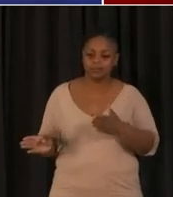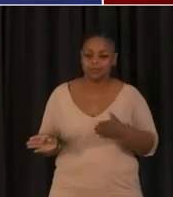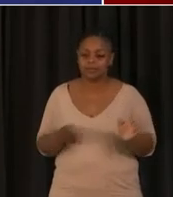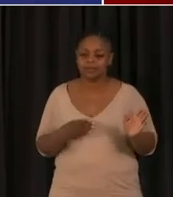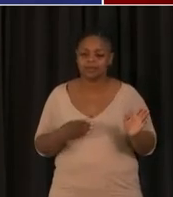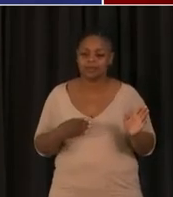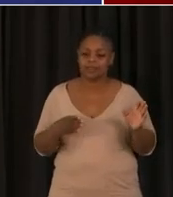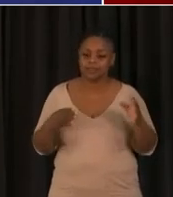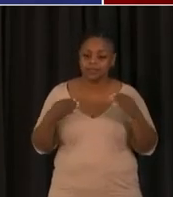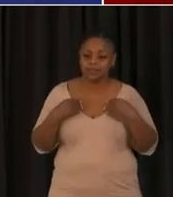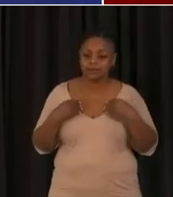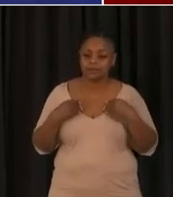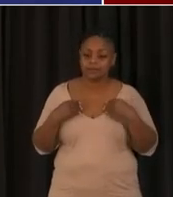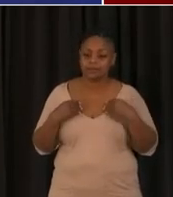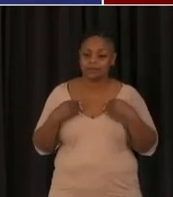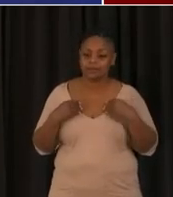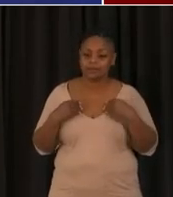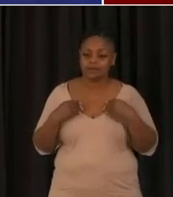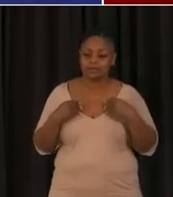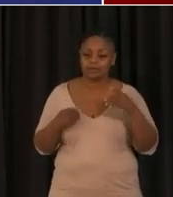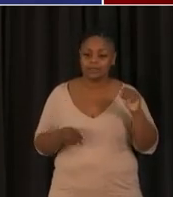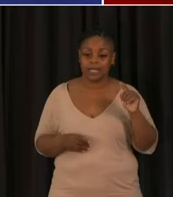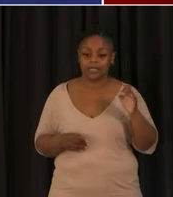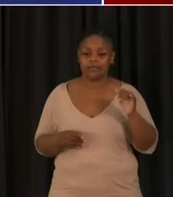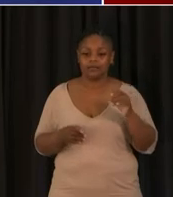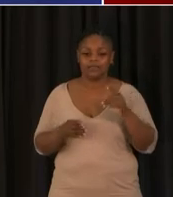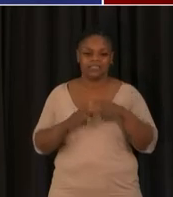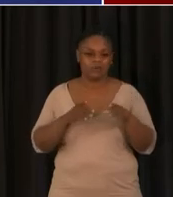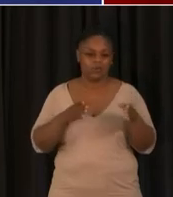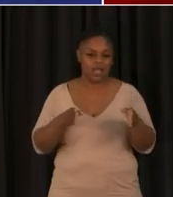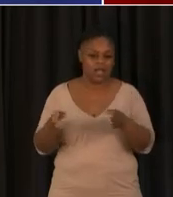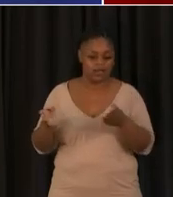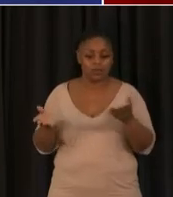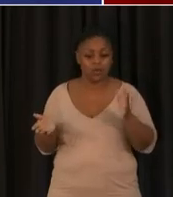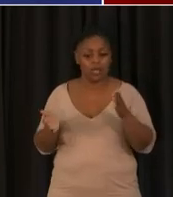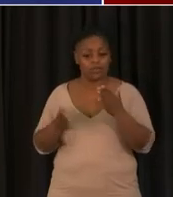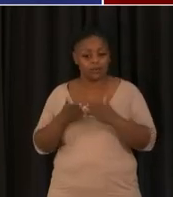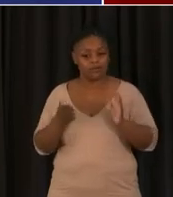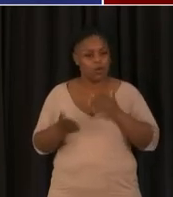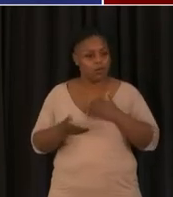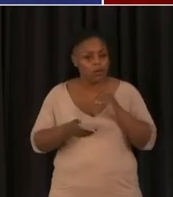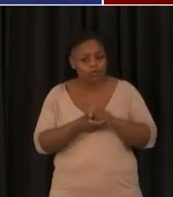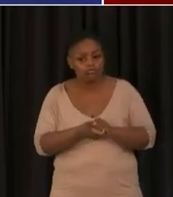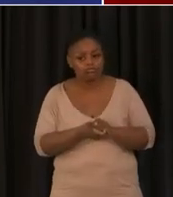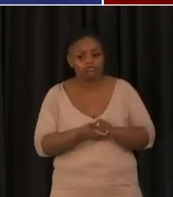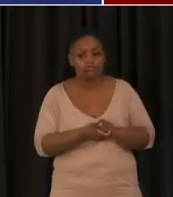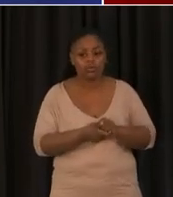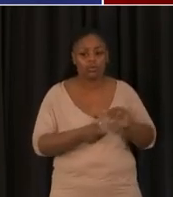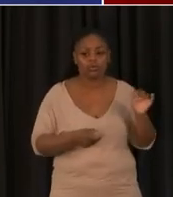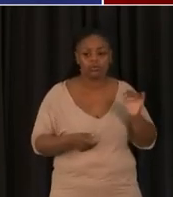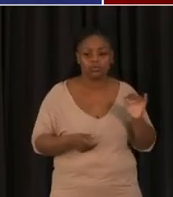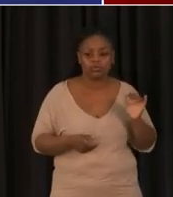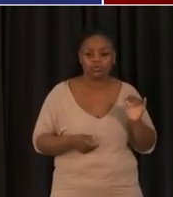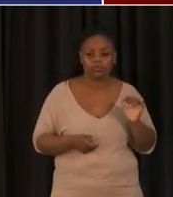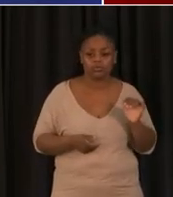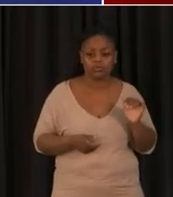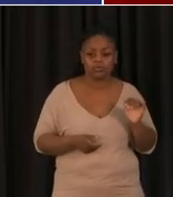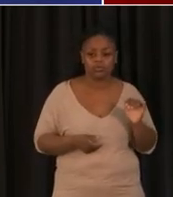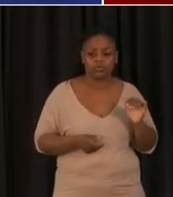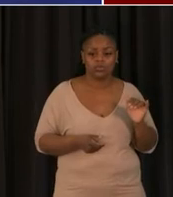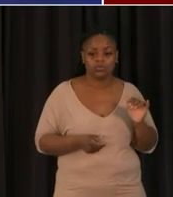they want to accomplish and matching that with their goals. There are a number of things that you can save funds for. Some of the